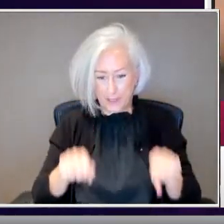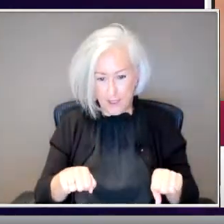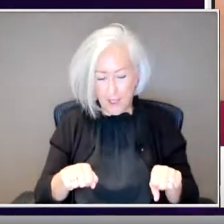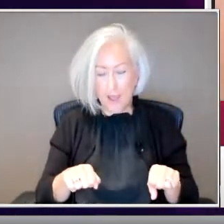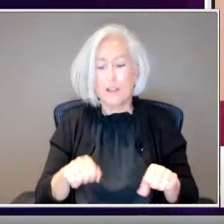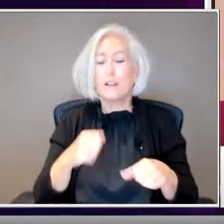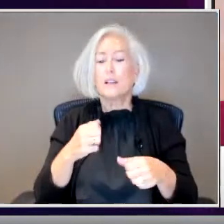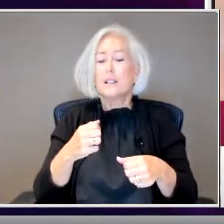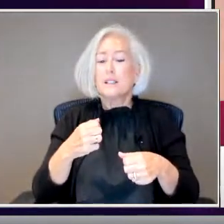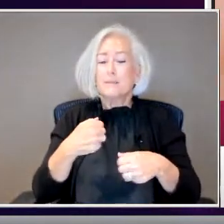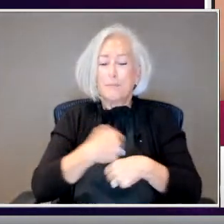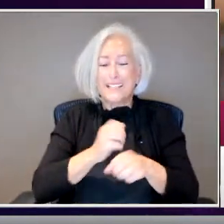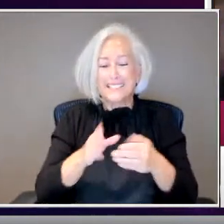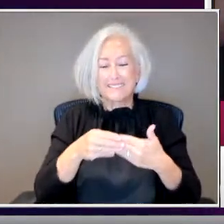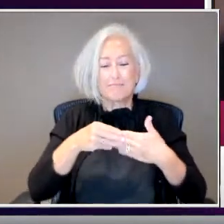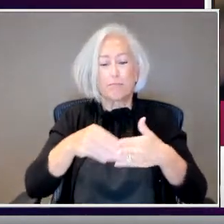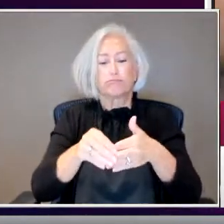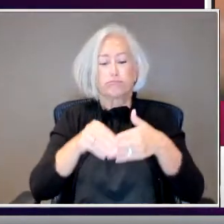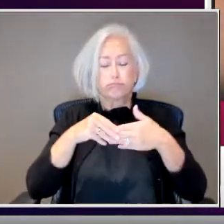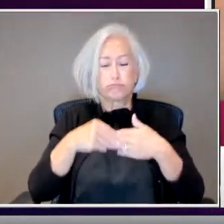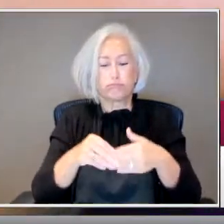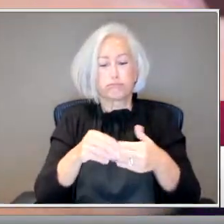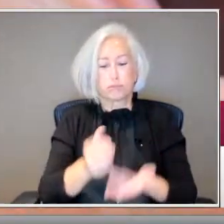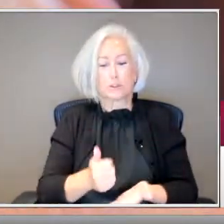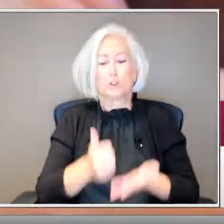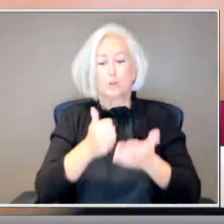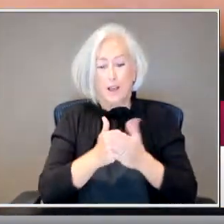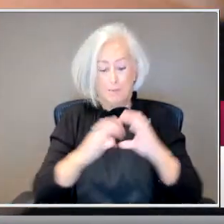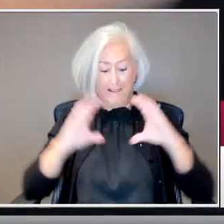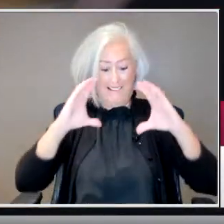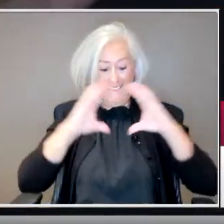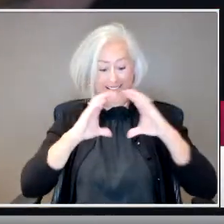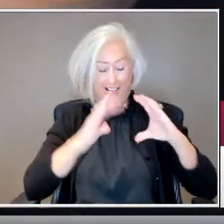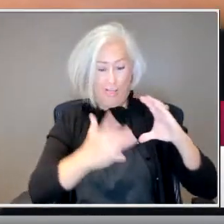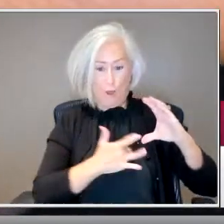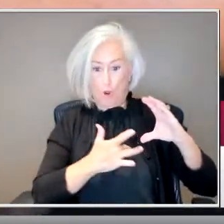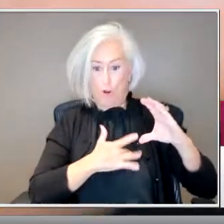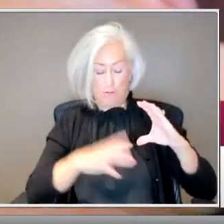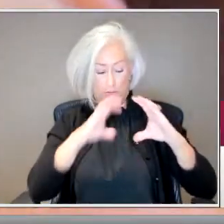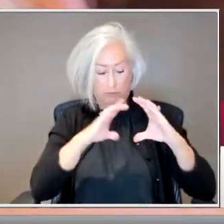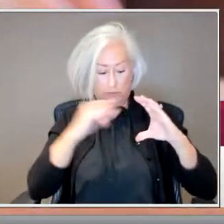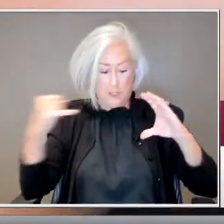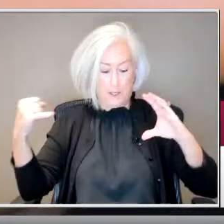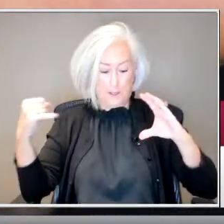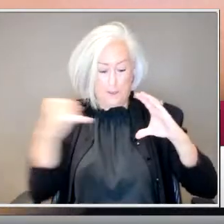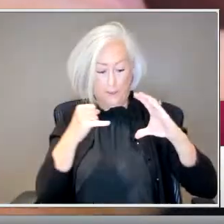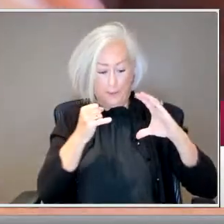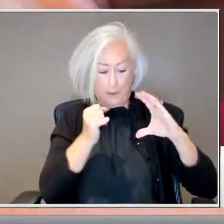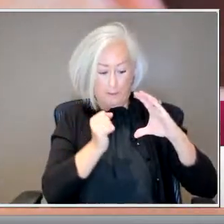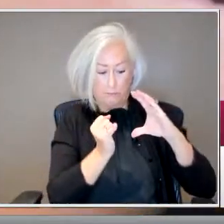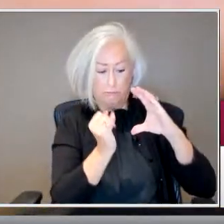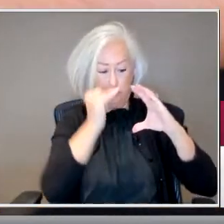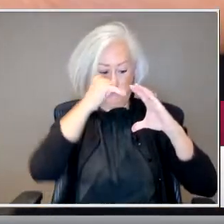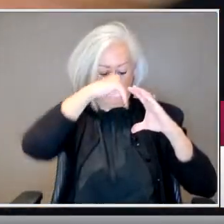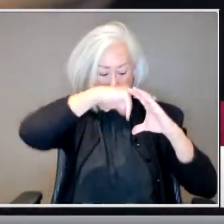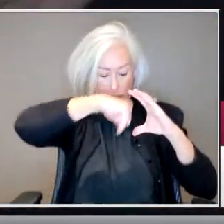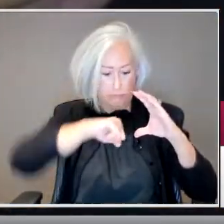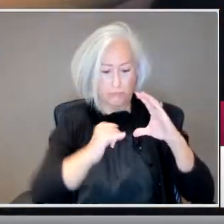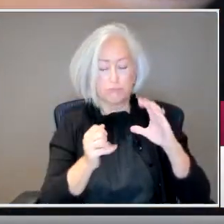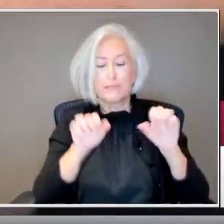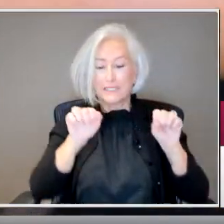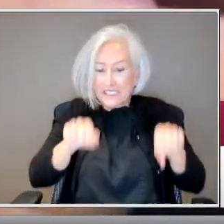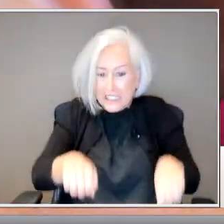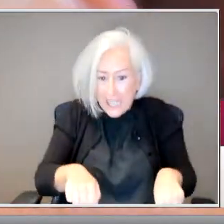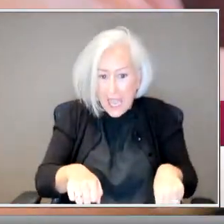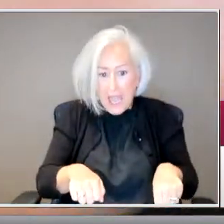turn around the corners of the heart in different directions. That's why when we have a complicated anatomy of a patient having areas where the abnormal